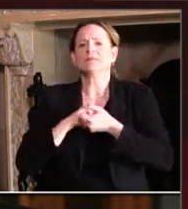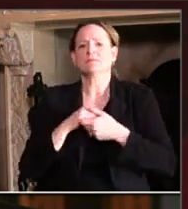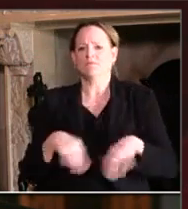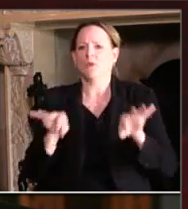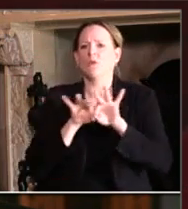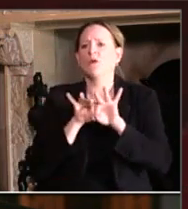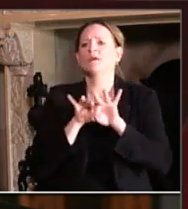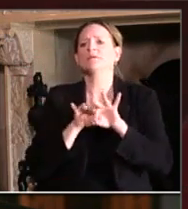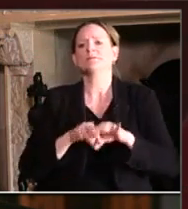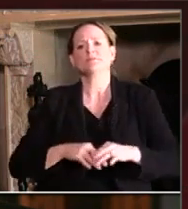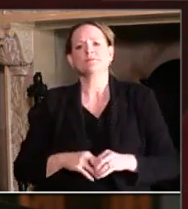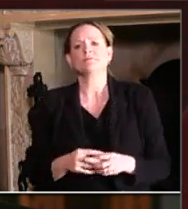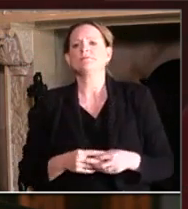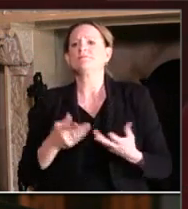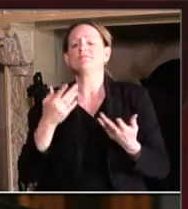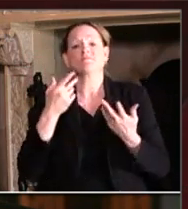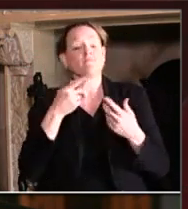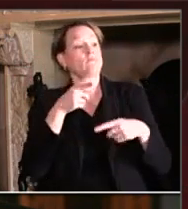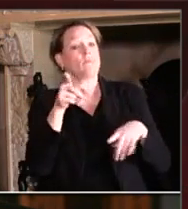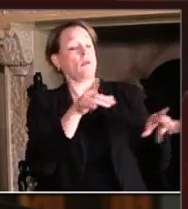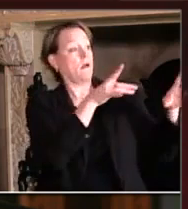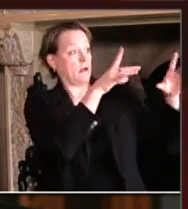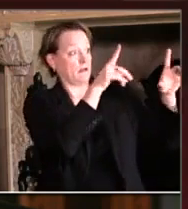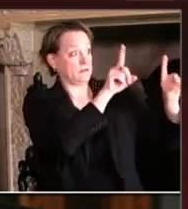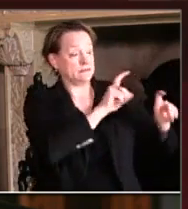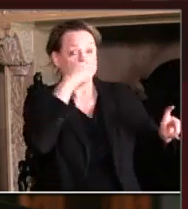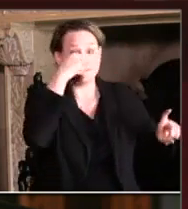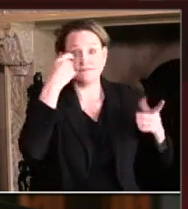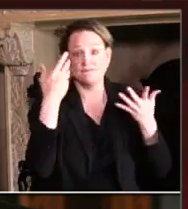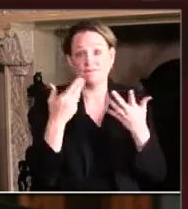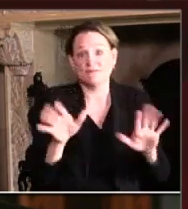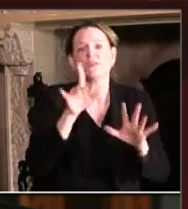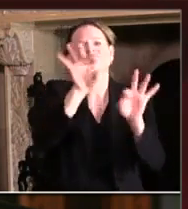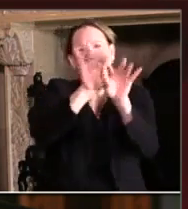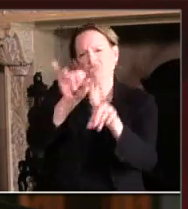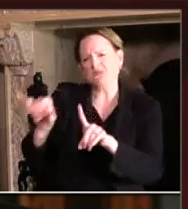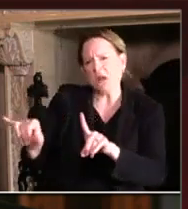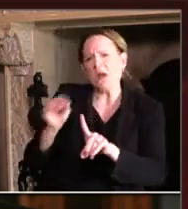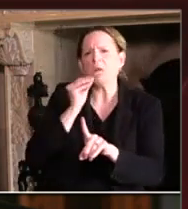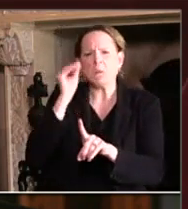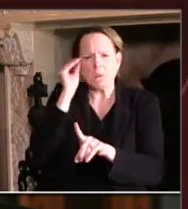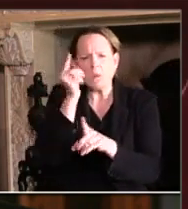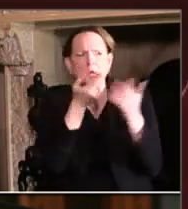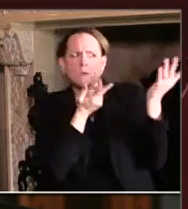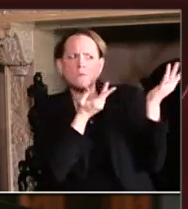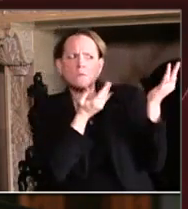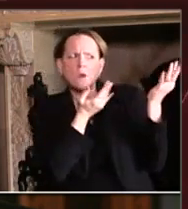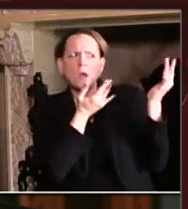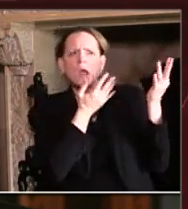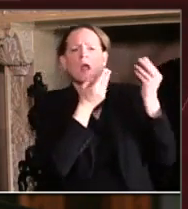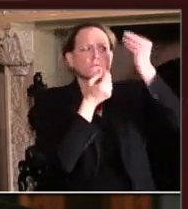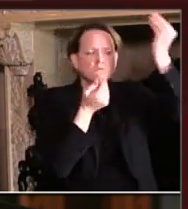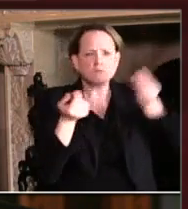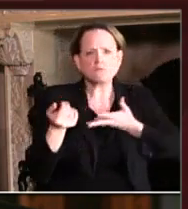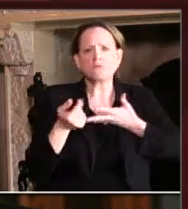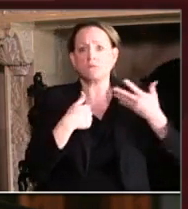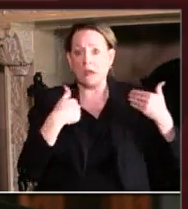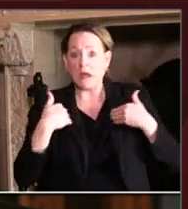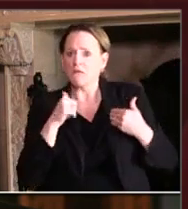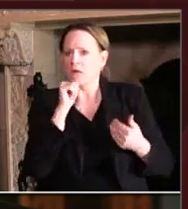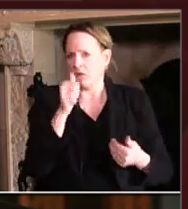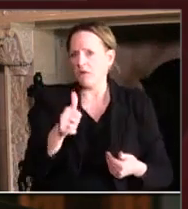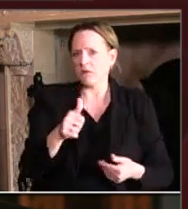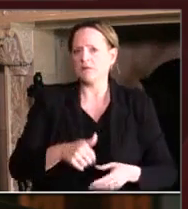if a contact tracer calls you. Wash your hands frequently for at least 20 seconds and continue practicing physical